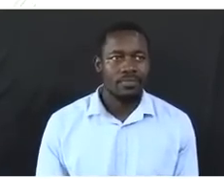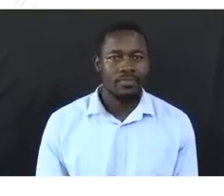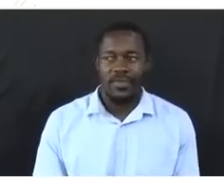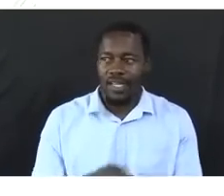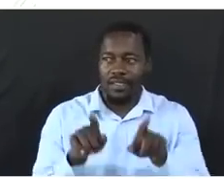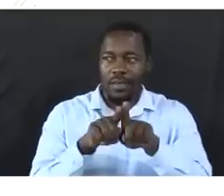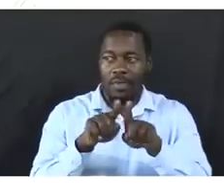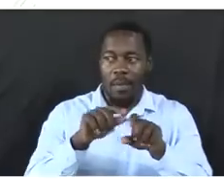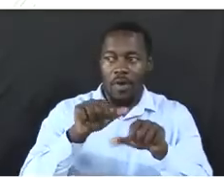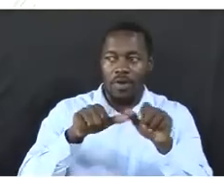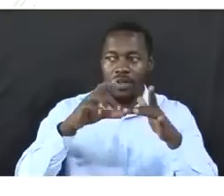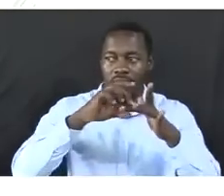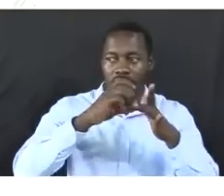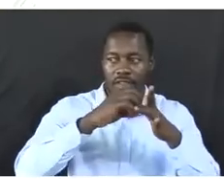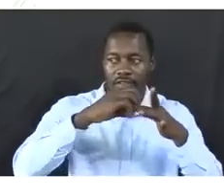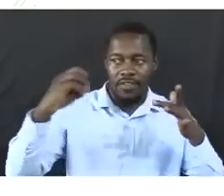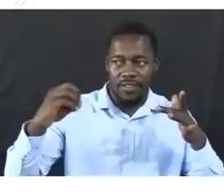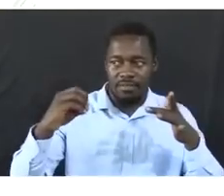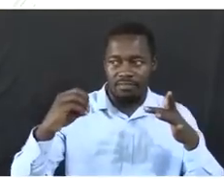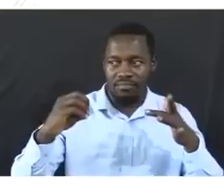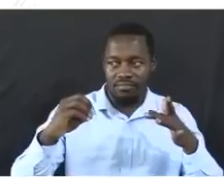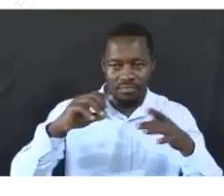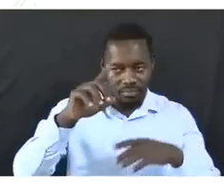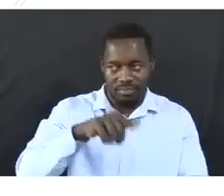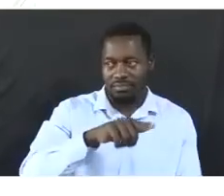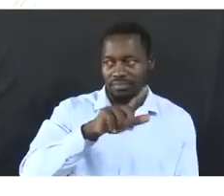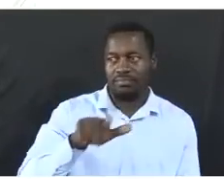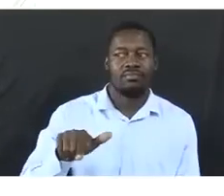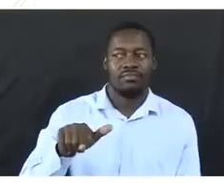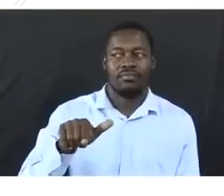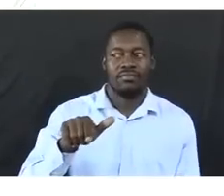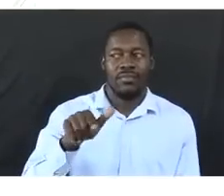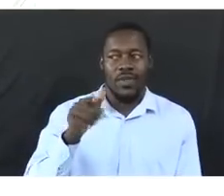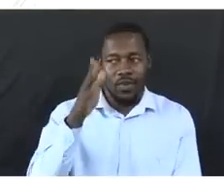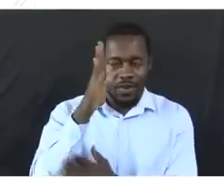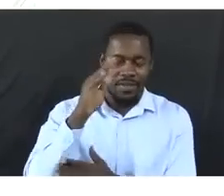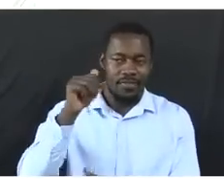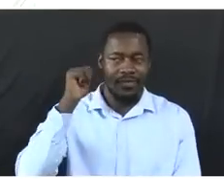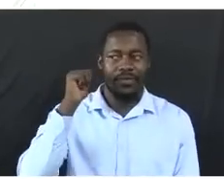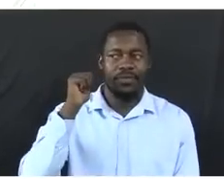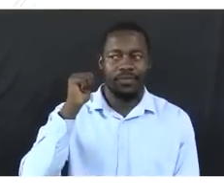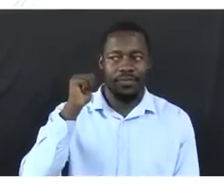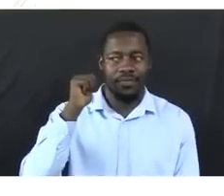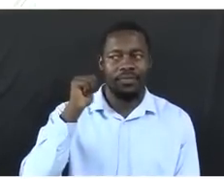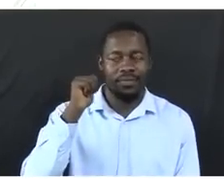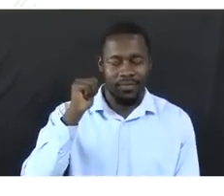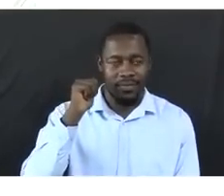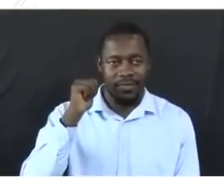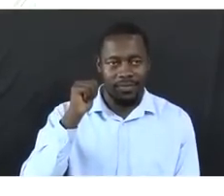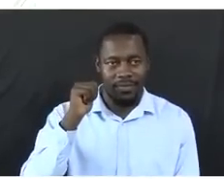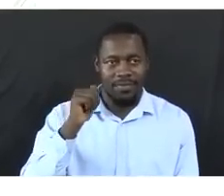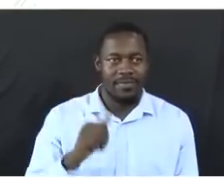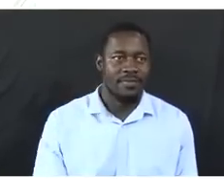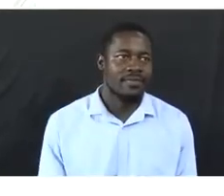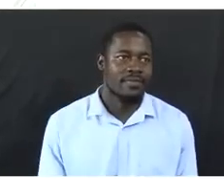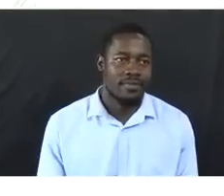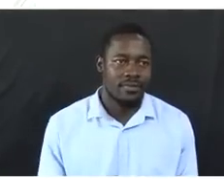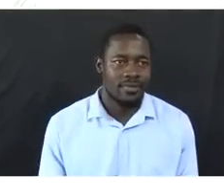I recognize. And someone would be asking, for them, are they allowed to marry? That's a topic for another